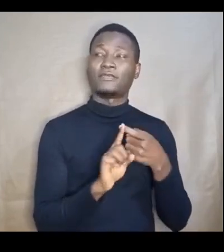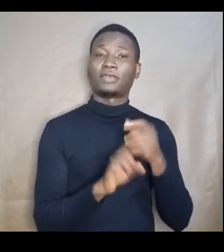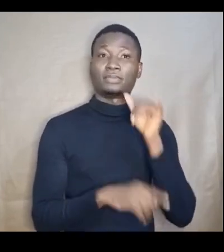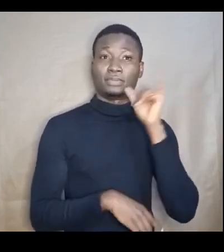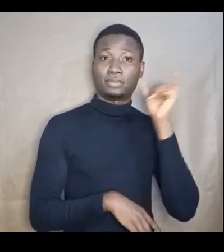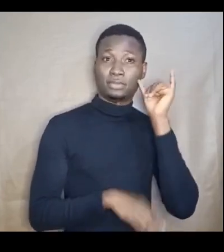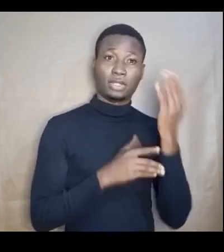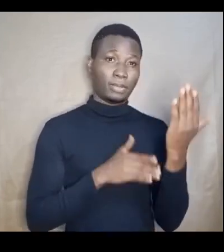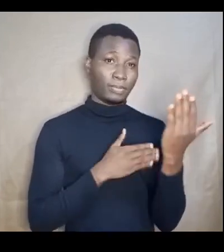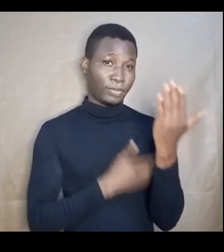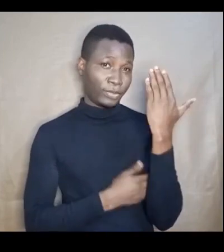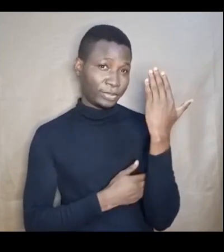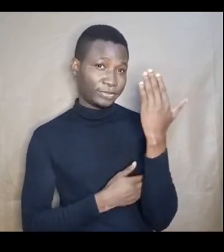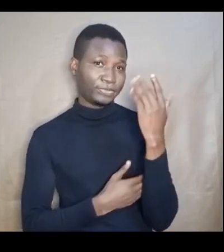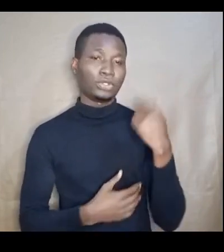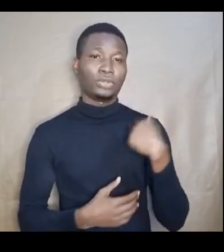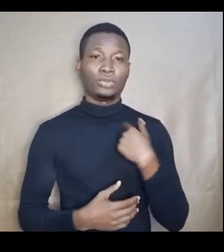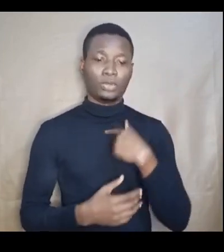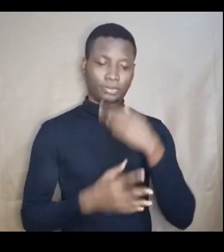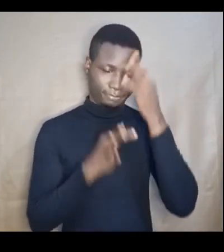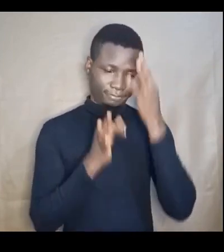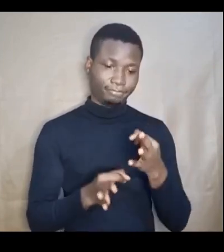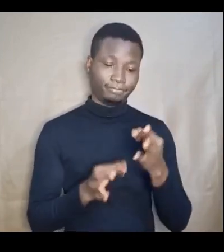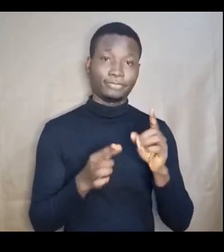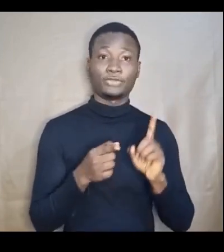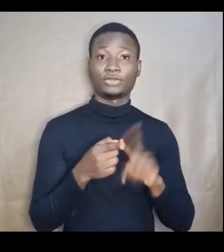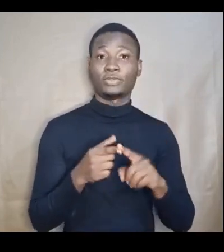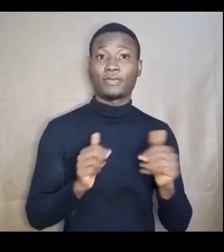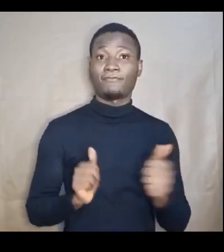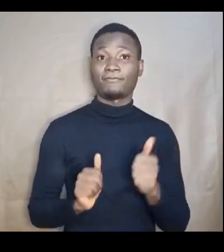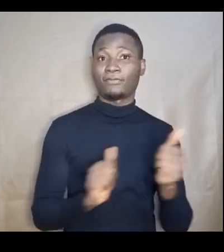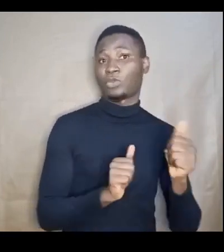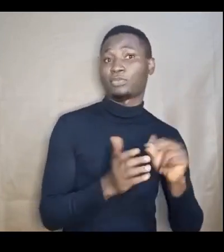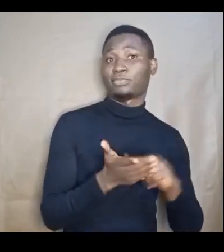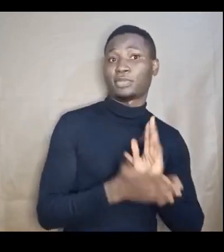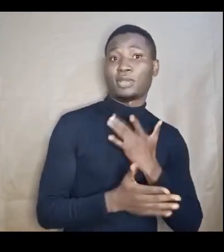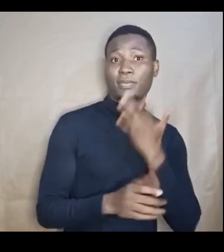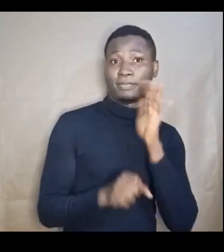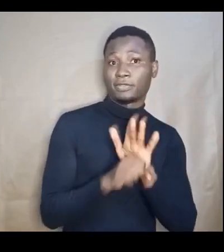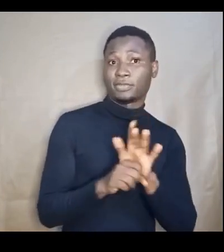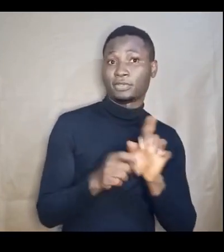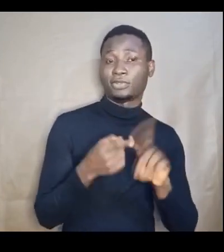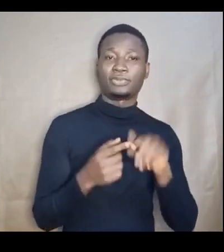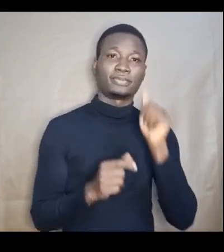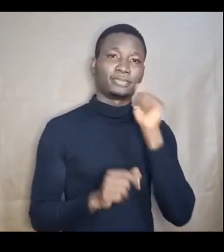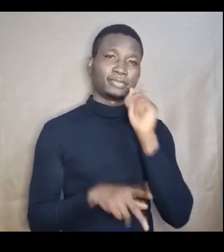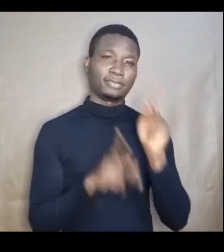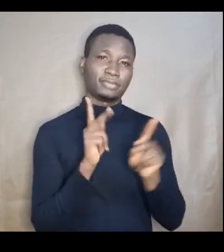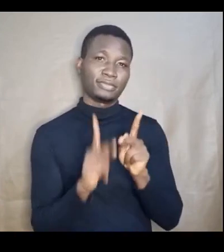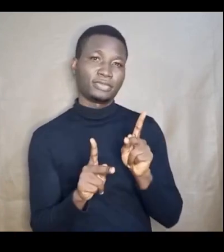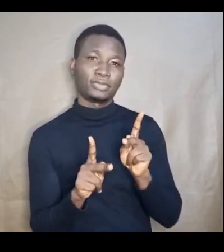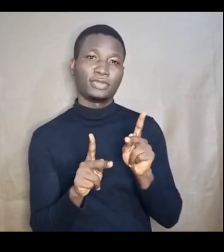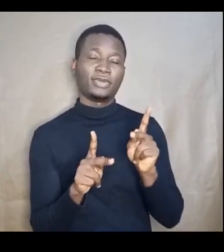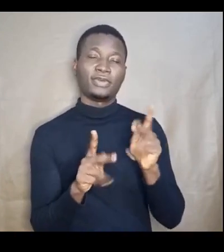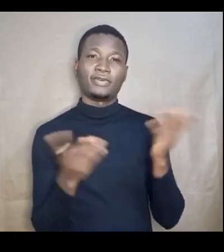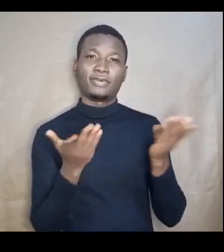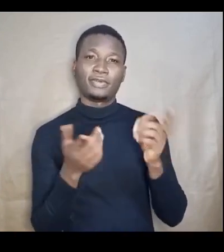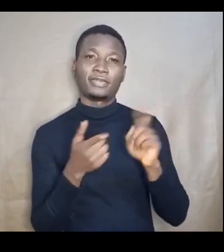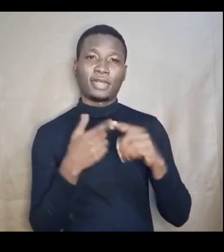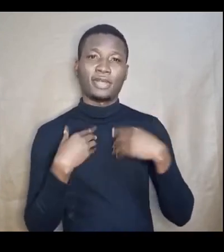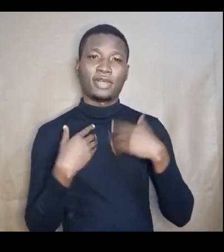made good our promise to the Anambra to have a clean, green, and livable